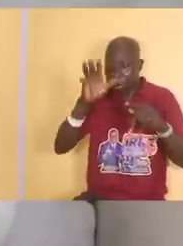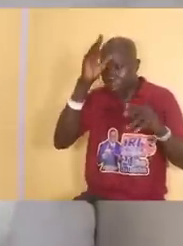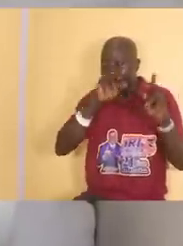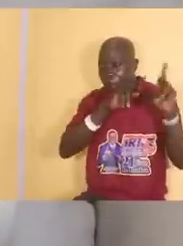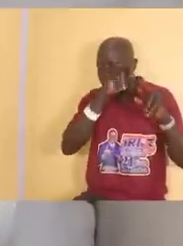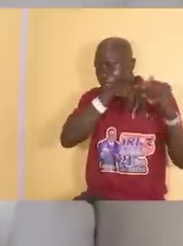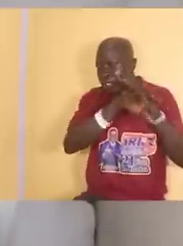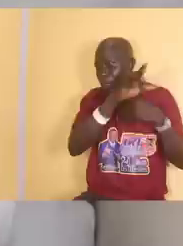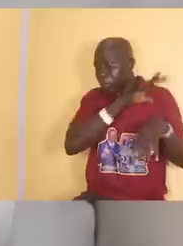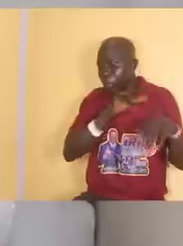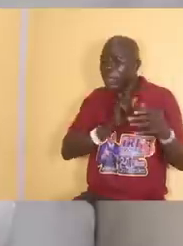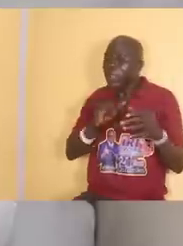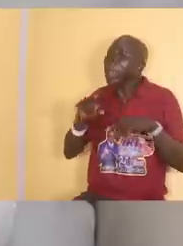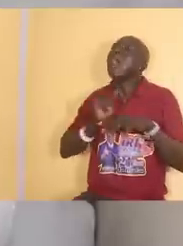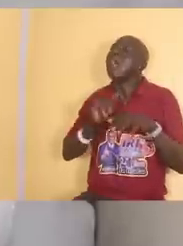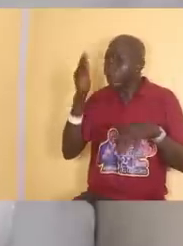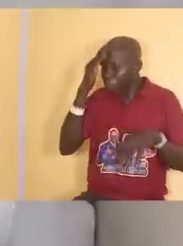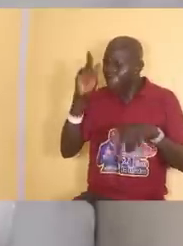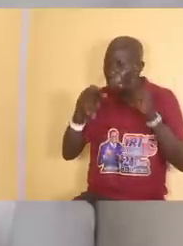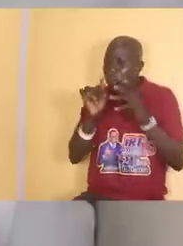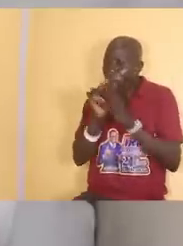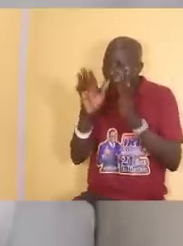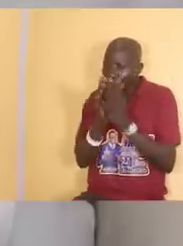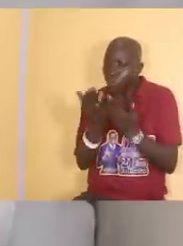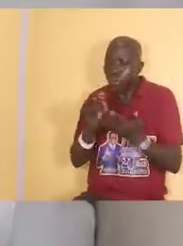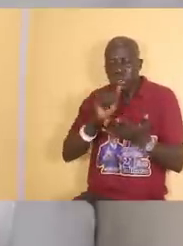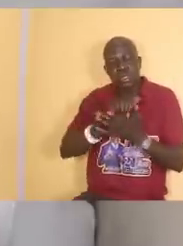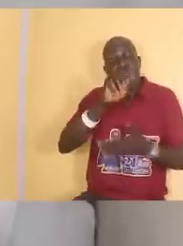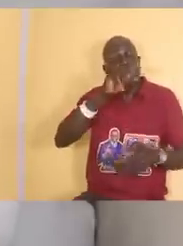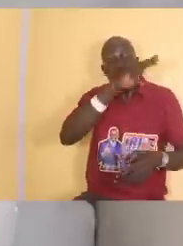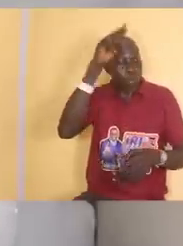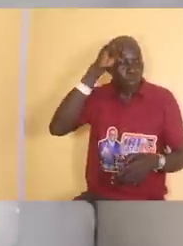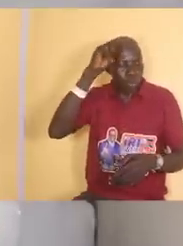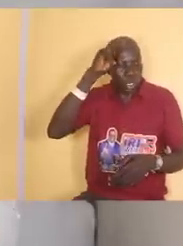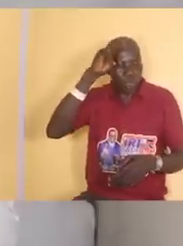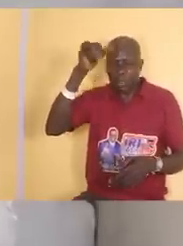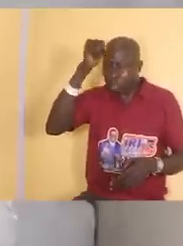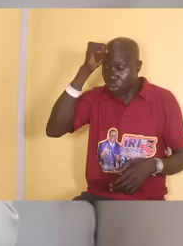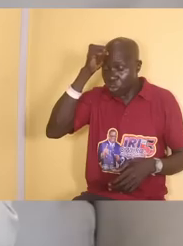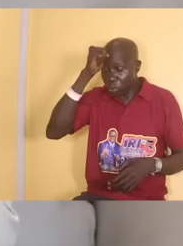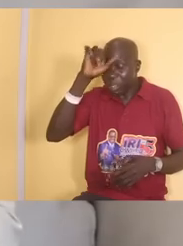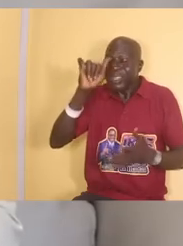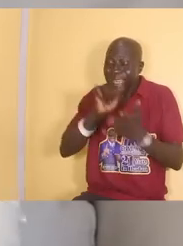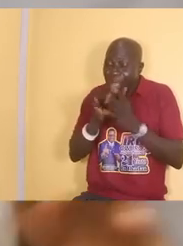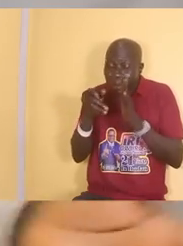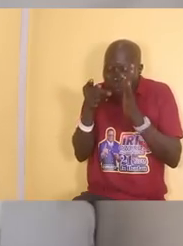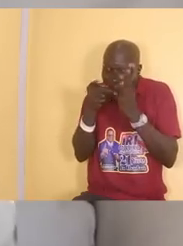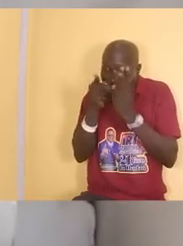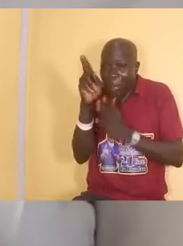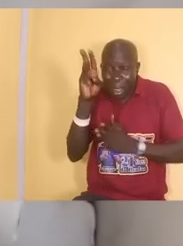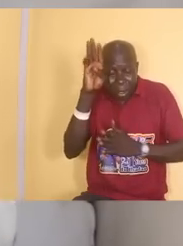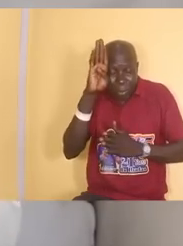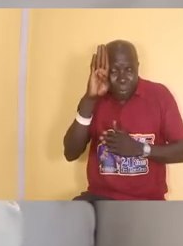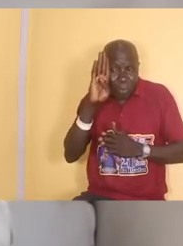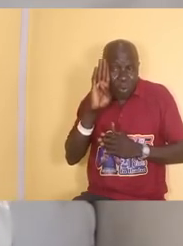to see apostle. I know they will open apostle. Mustafa Solomon. But it is why I want to mark yes. But this one has